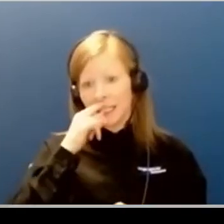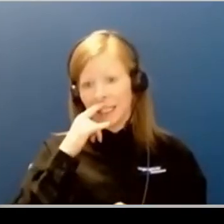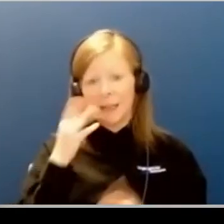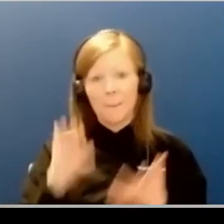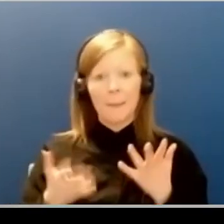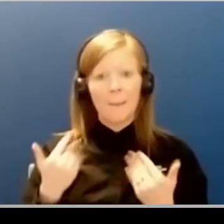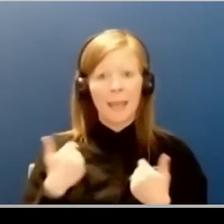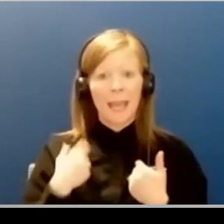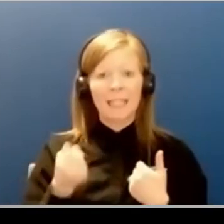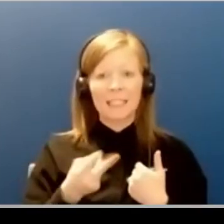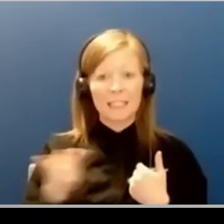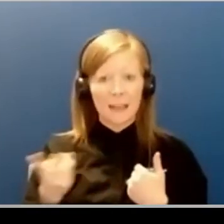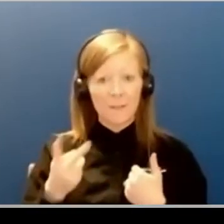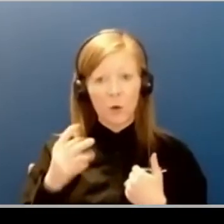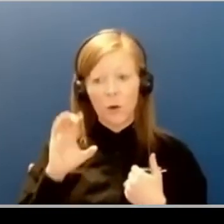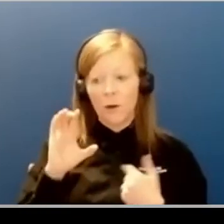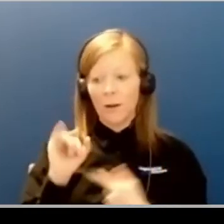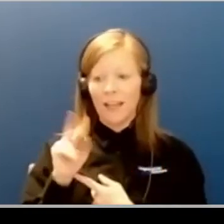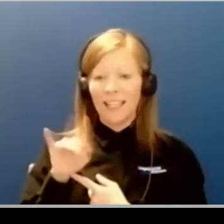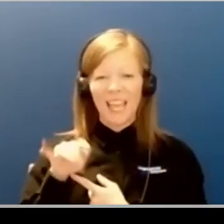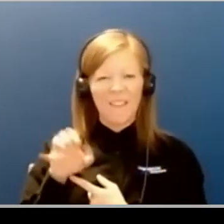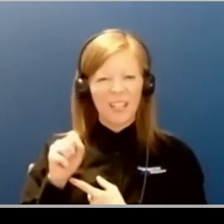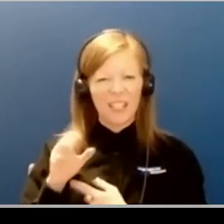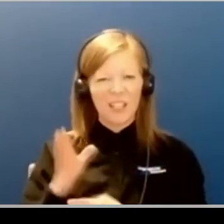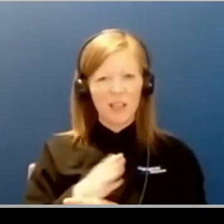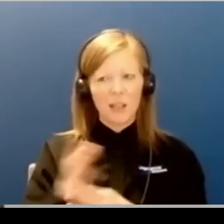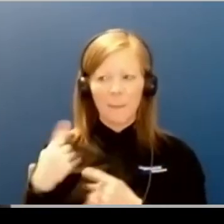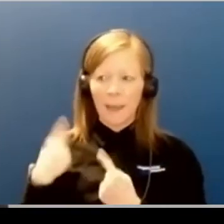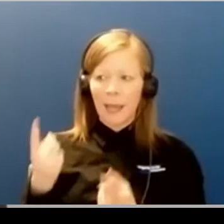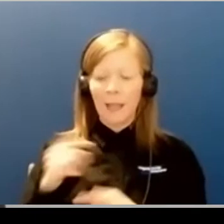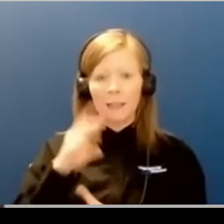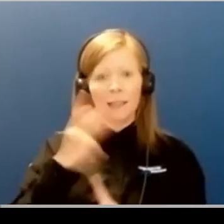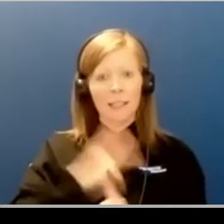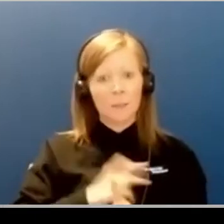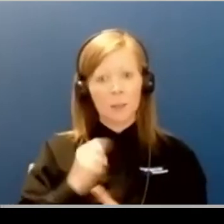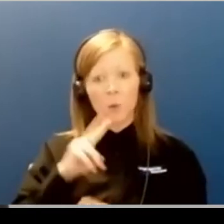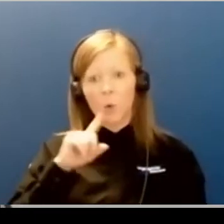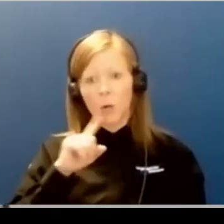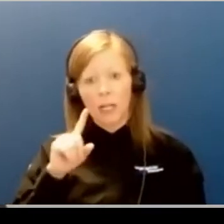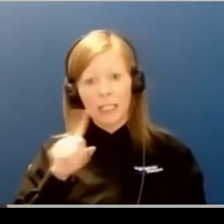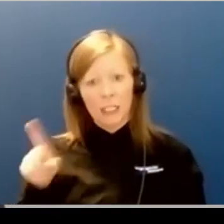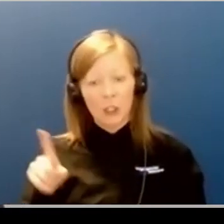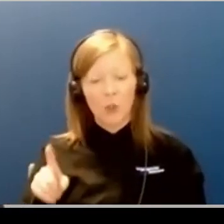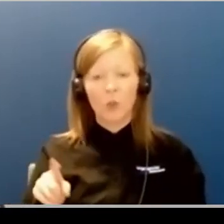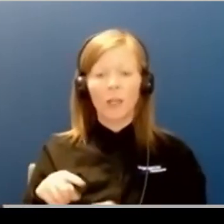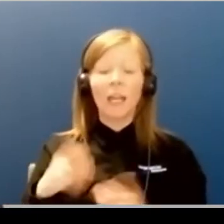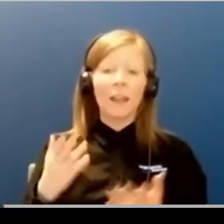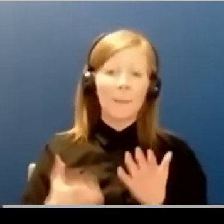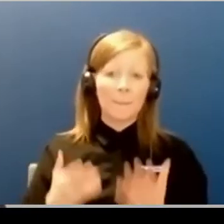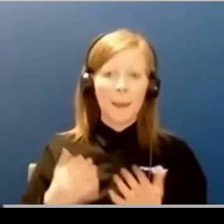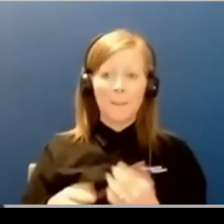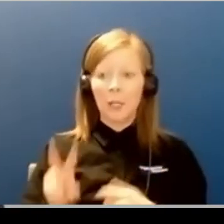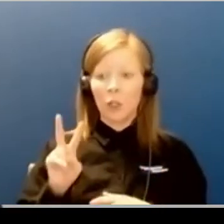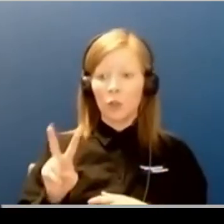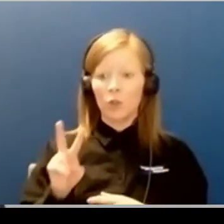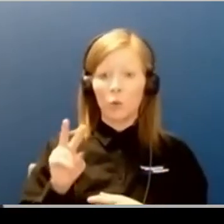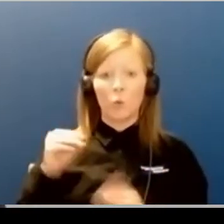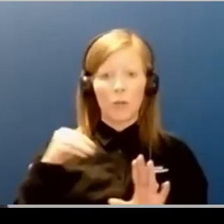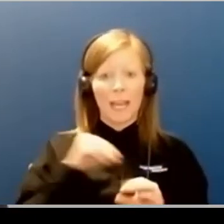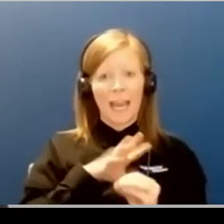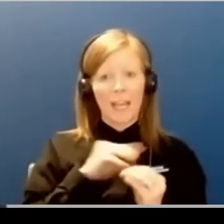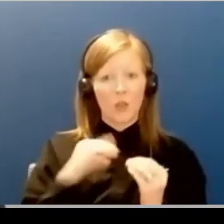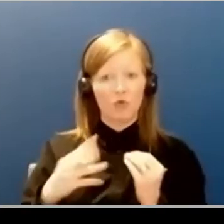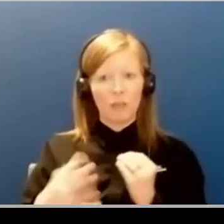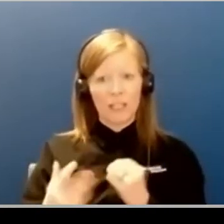multiple cavities in the past 6 months or a year, there is a likelihood that we'll just take 2 x-rays of the back teeth a little bit